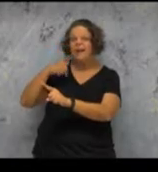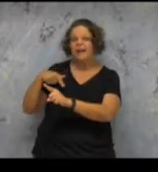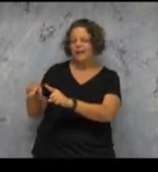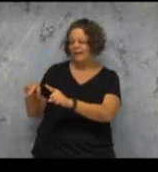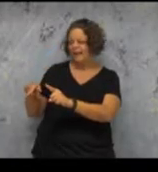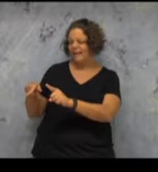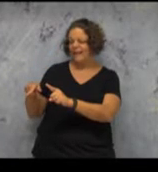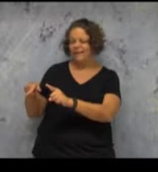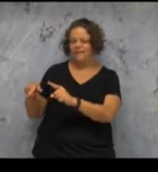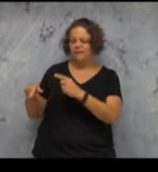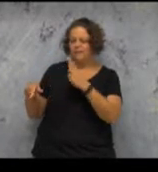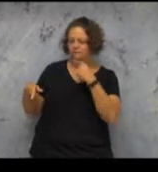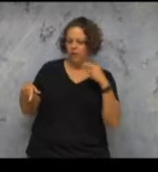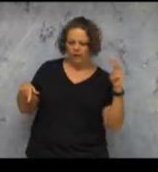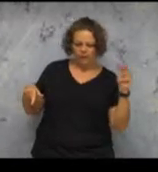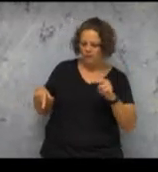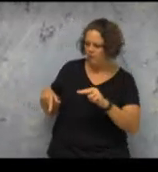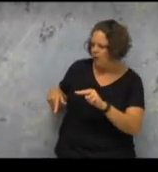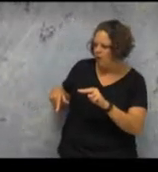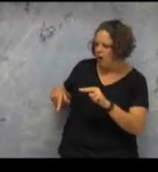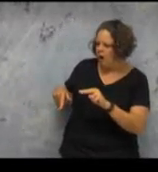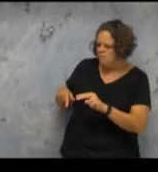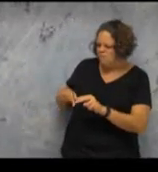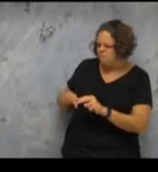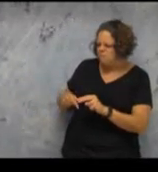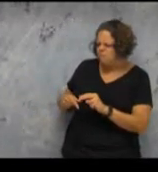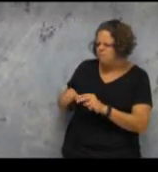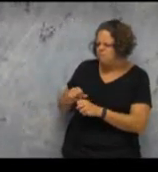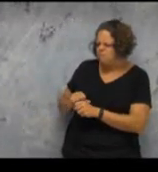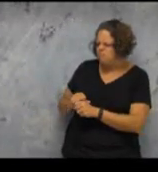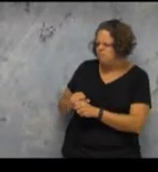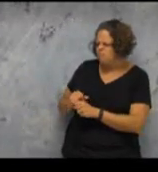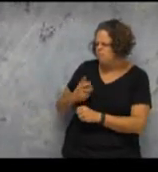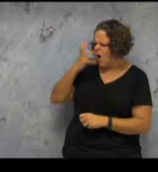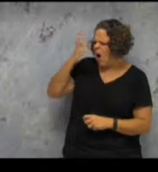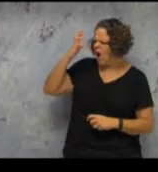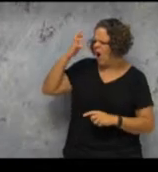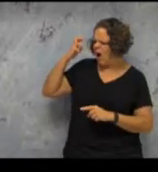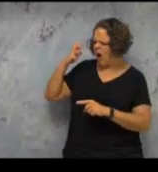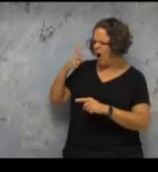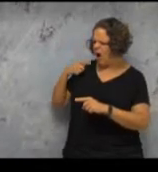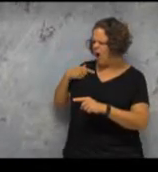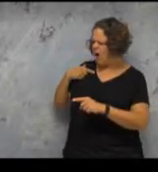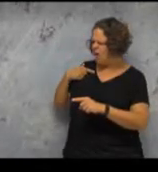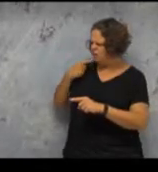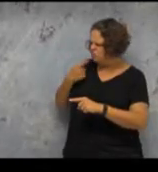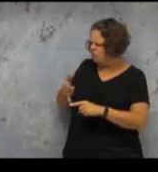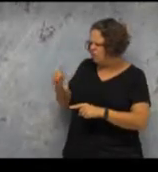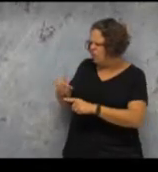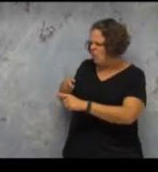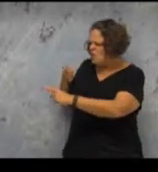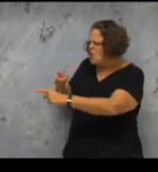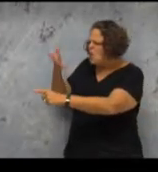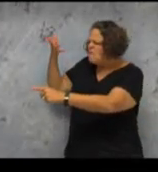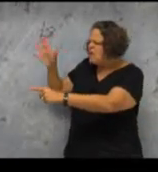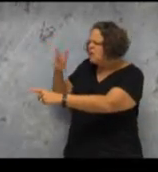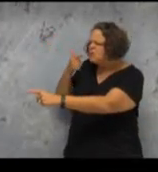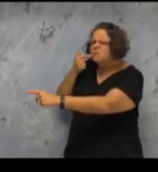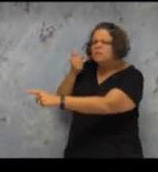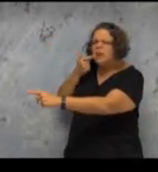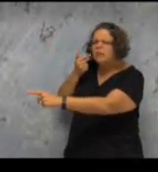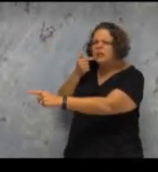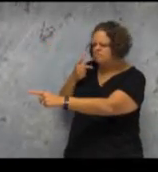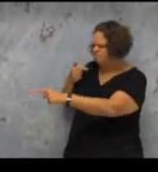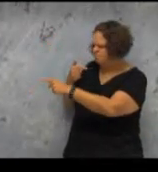laugh. Red saw this and got very hot. "Stop laughing," he told yellow.